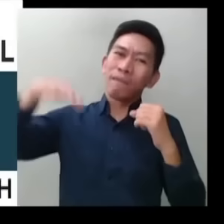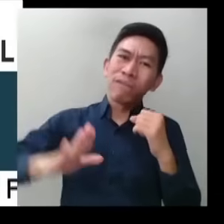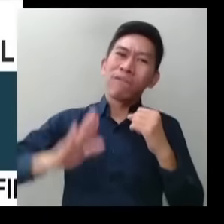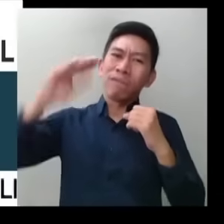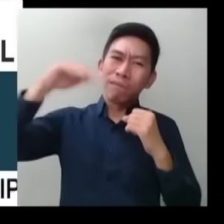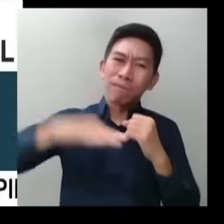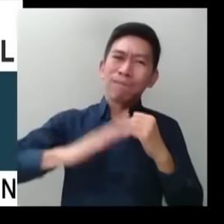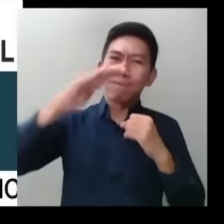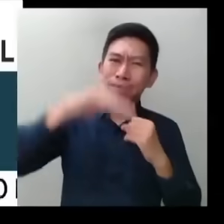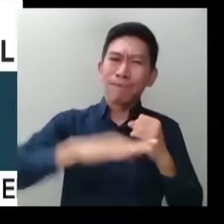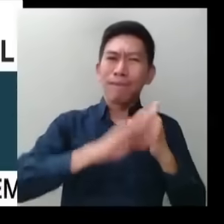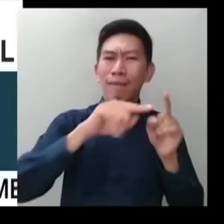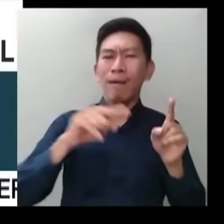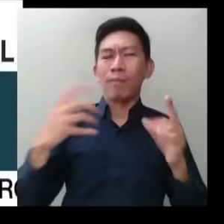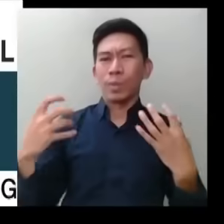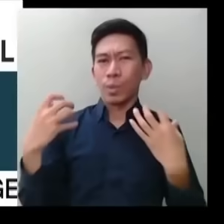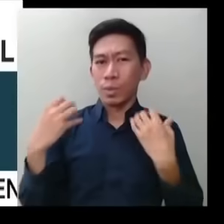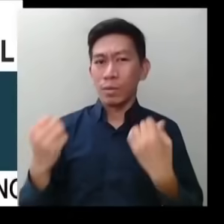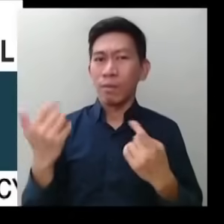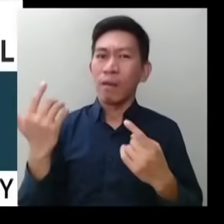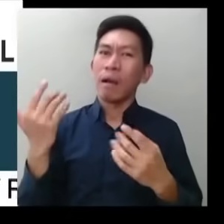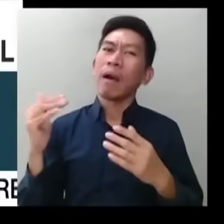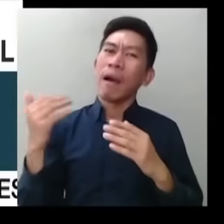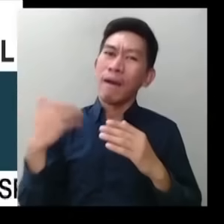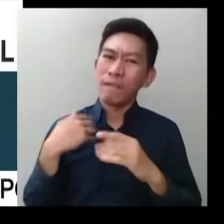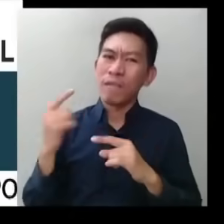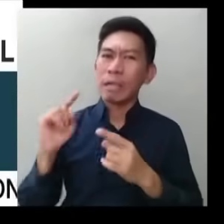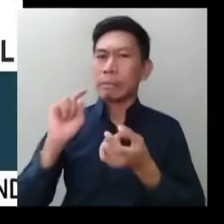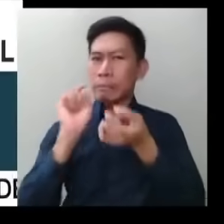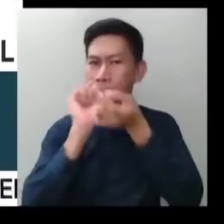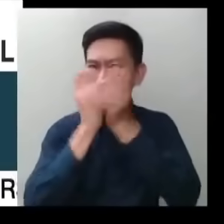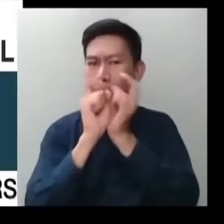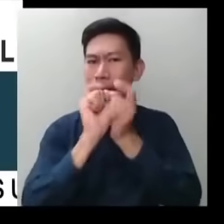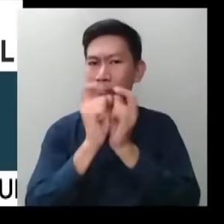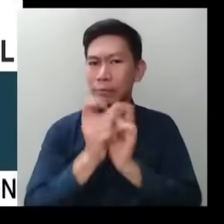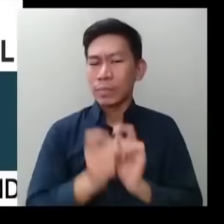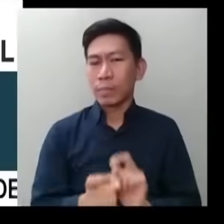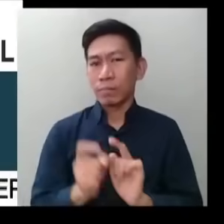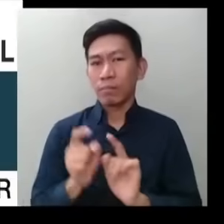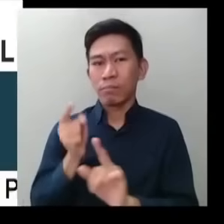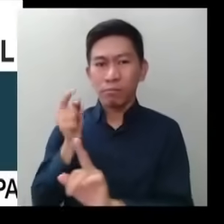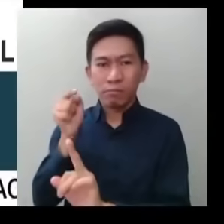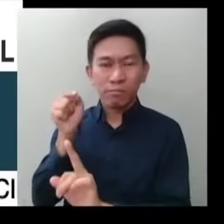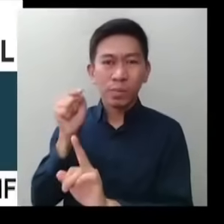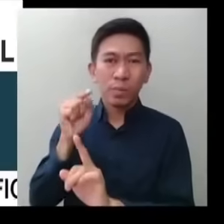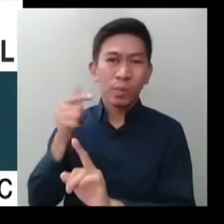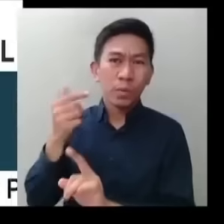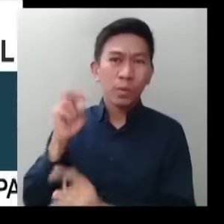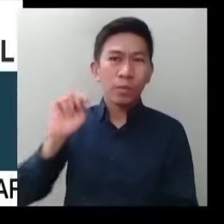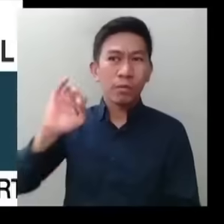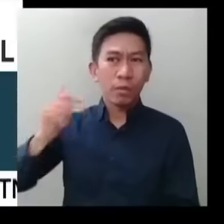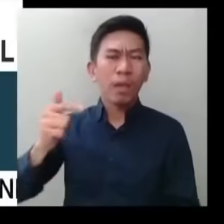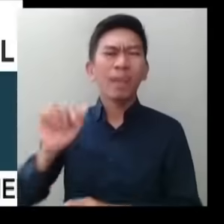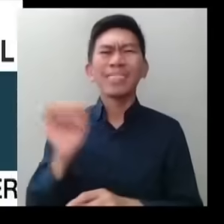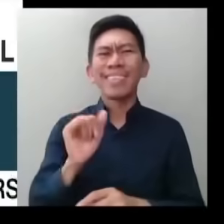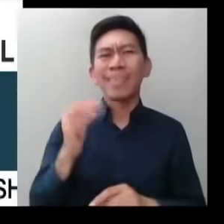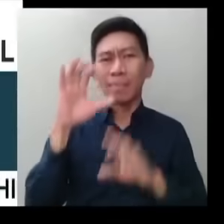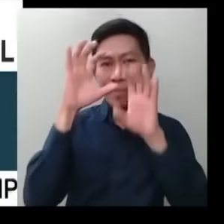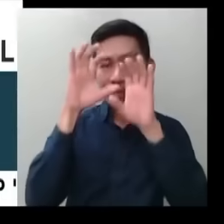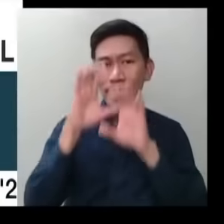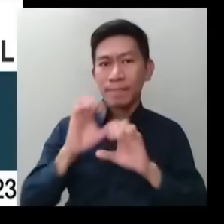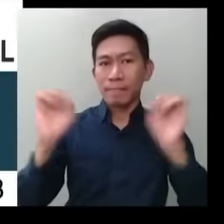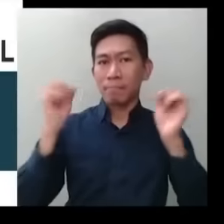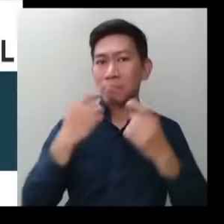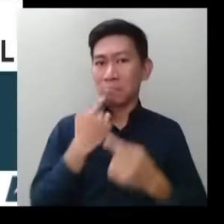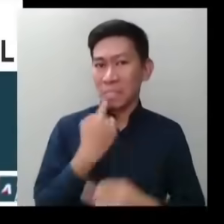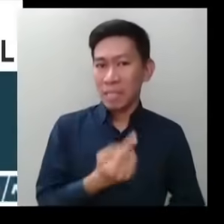back to just three earlier. So basically, that's what the president has said during his sauna, that